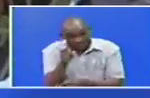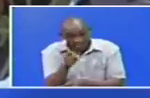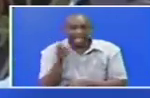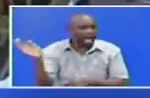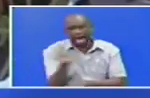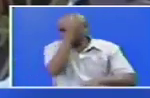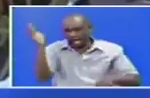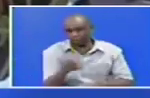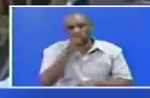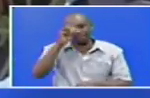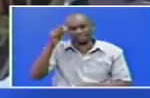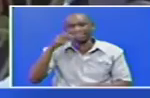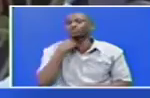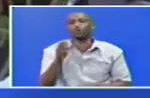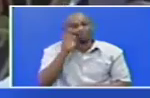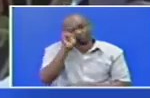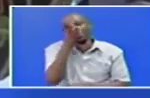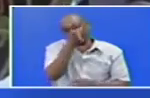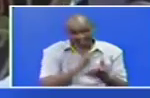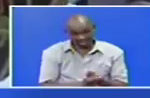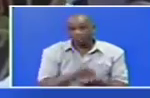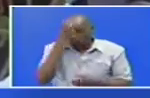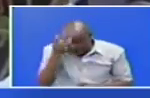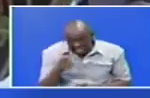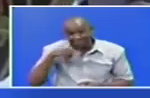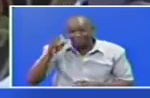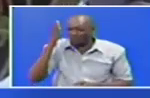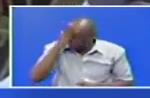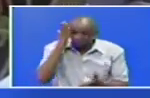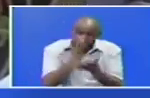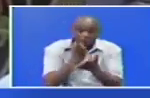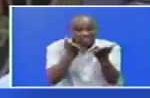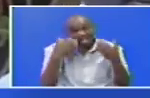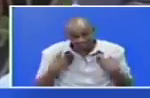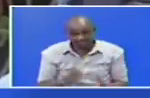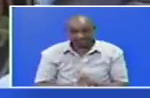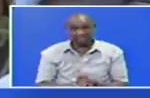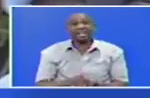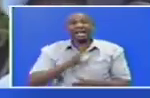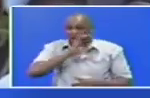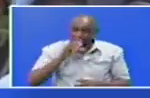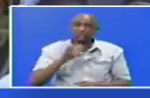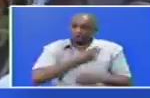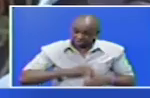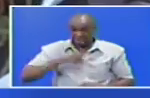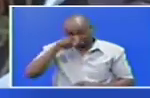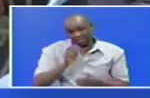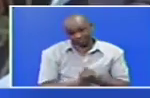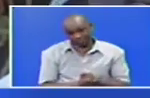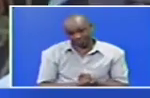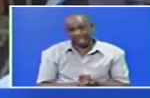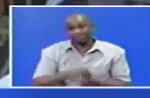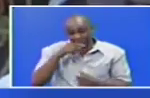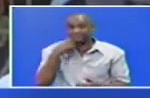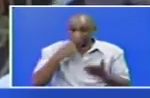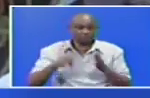waondoe kule Miritini, hataki kujiona pale tena, kwa sababu the truth has now come out. Mpaka county commissioner